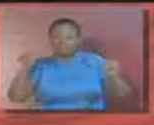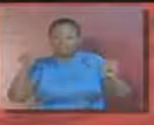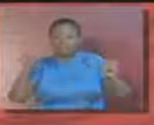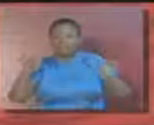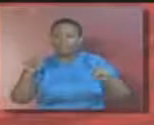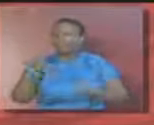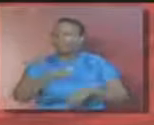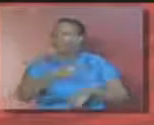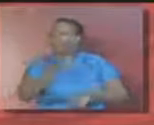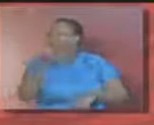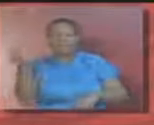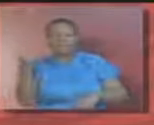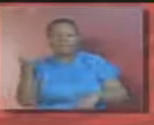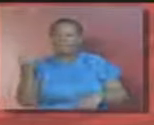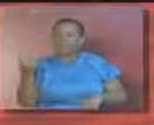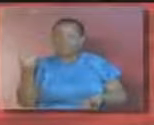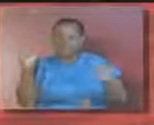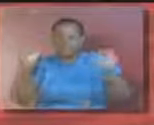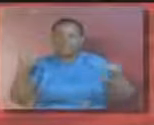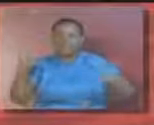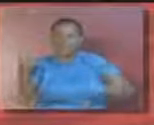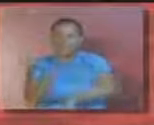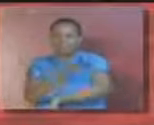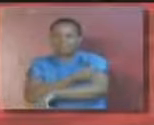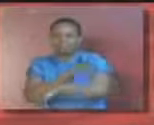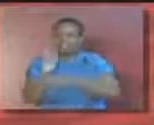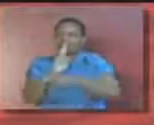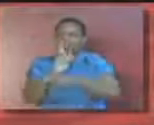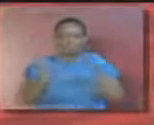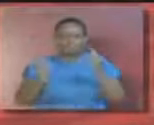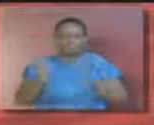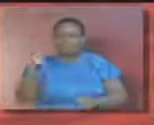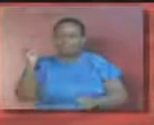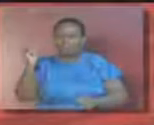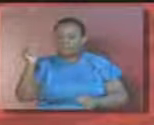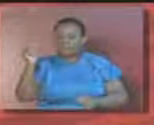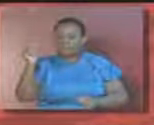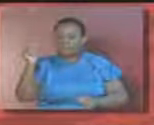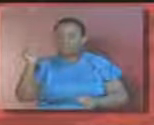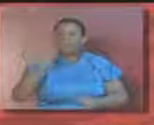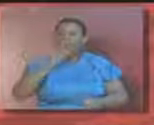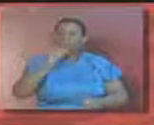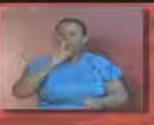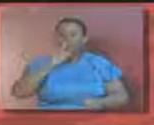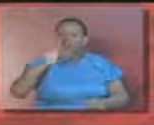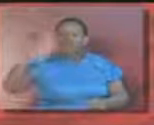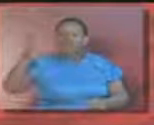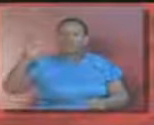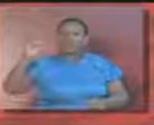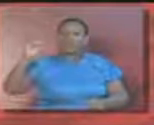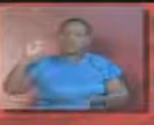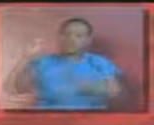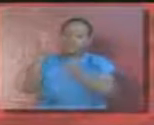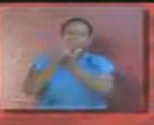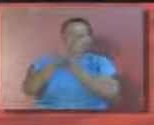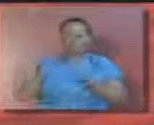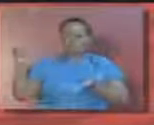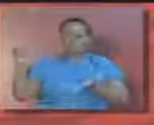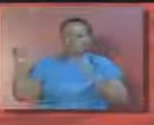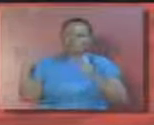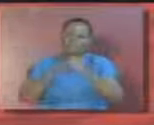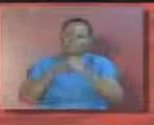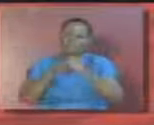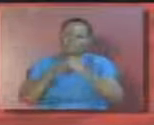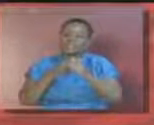being used. So, in summary, the current vaccines that are being used by the Ministry of